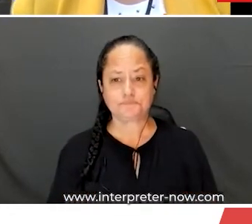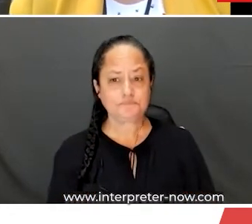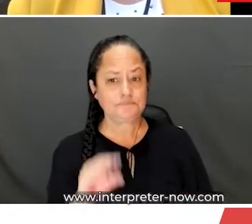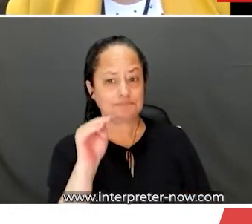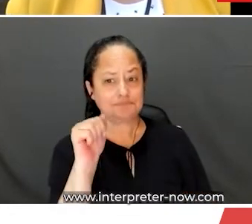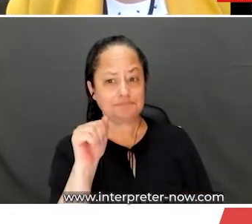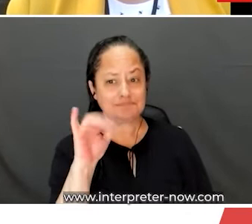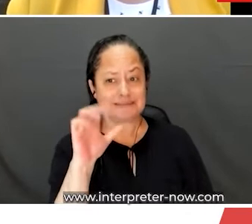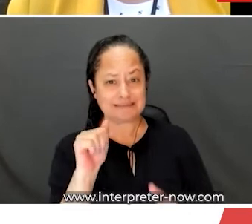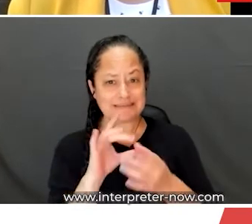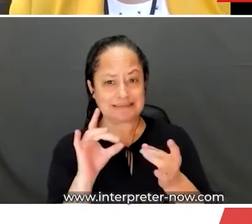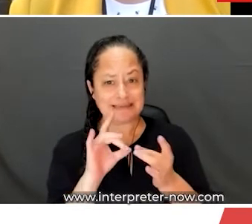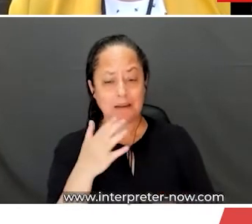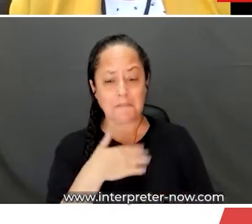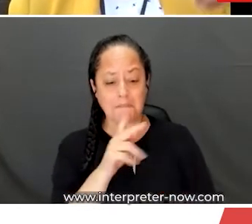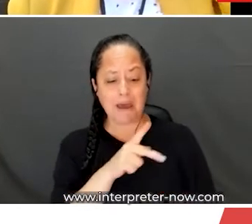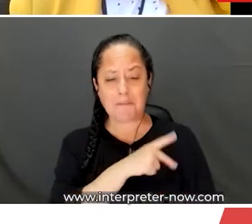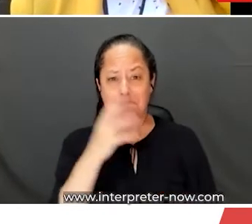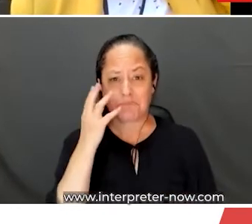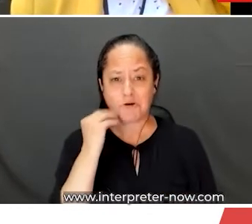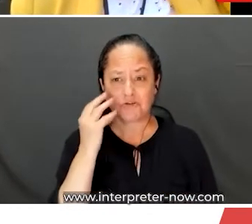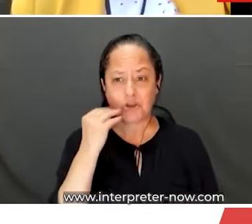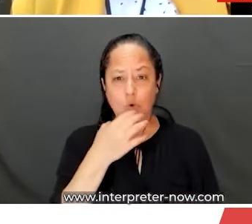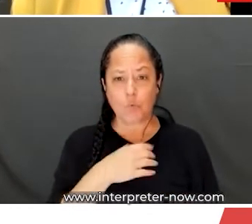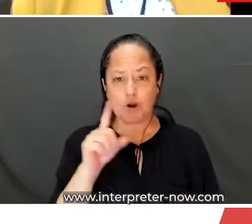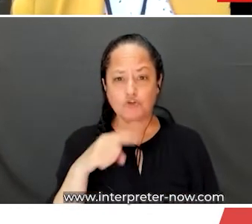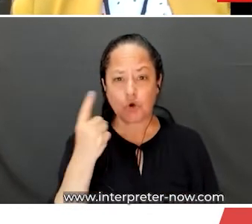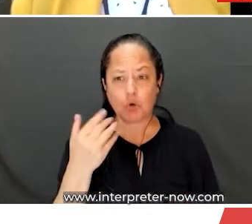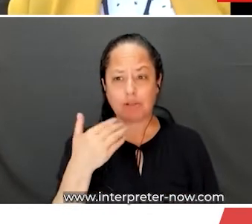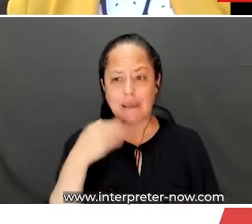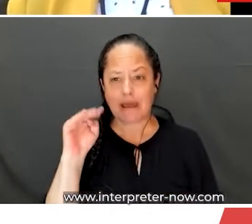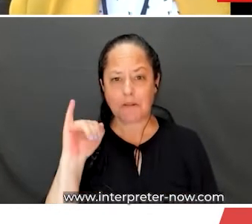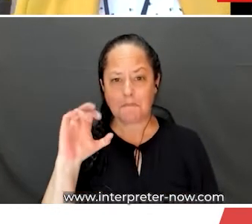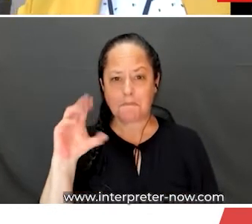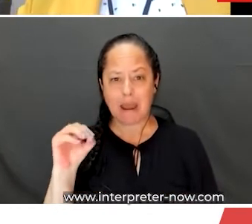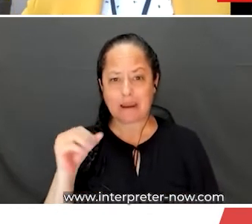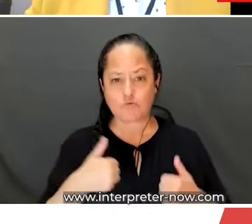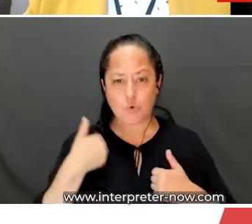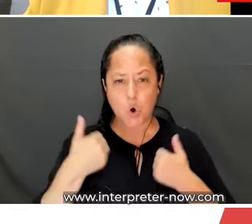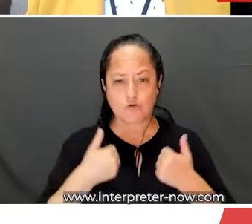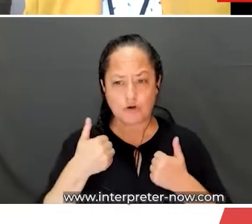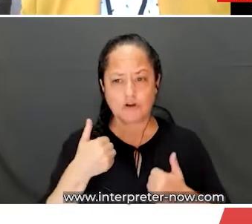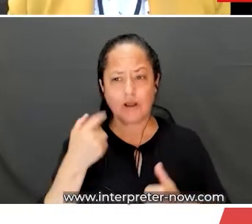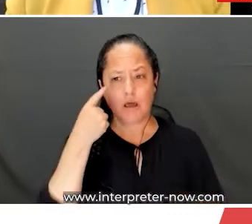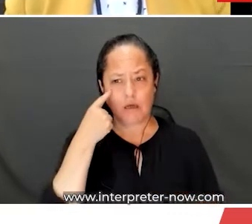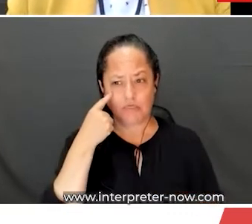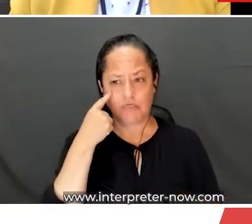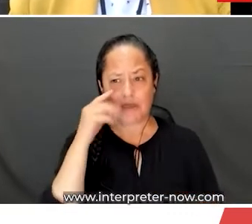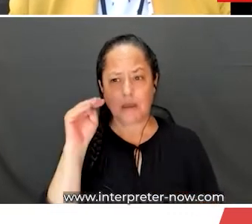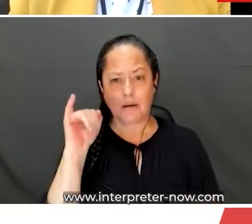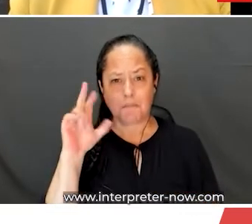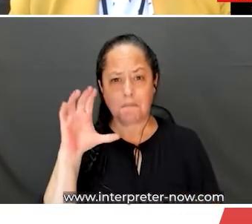From my personal experience, I wish that I only had microaggressions, but I can get even the micro out of